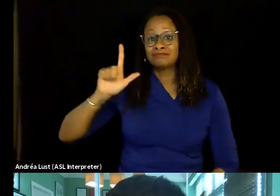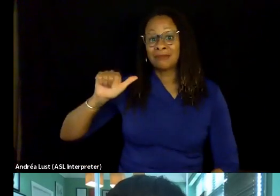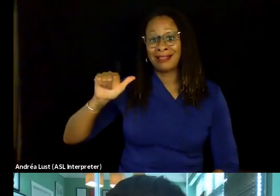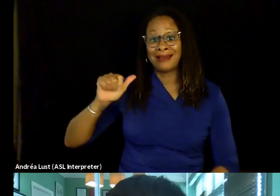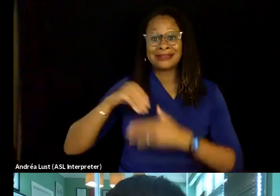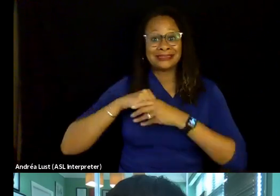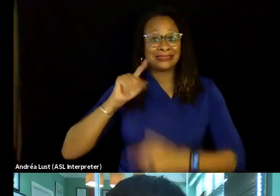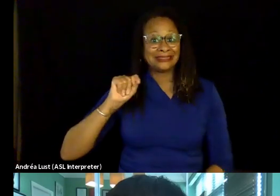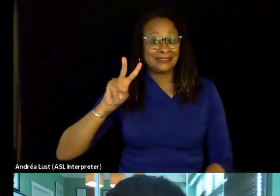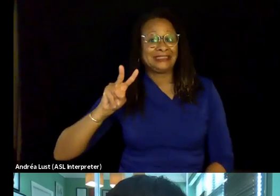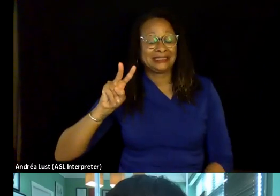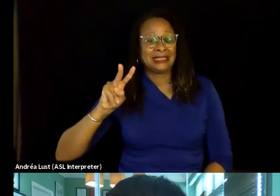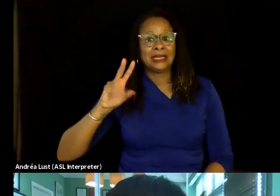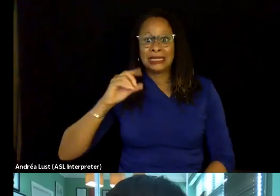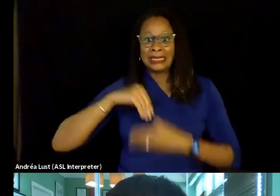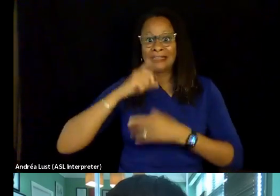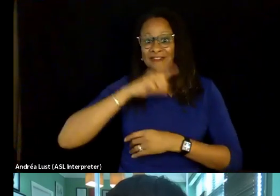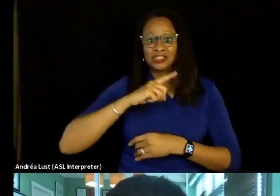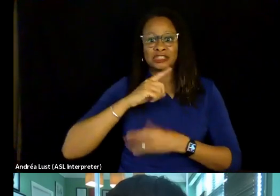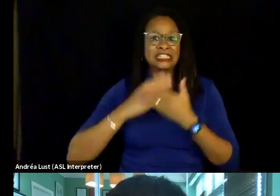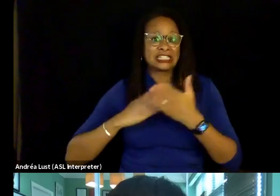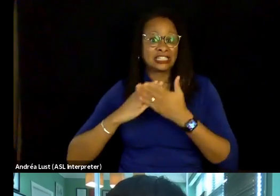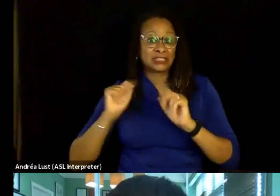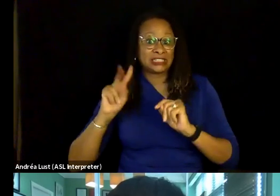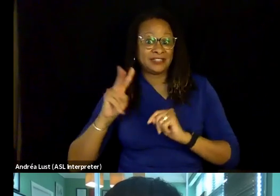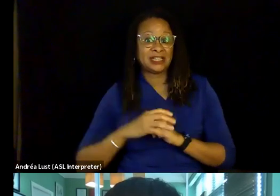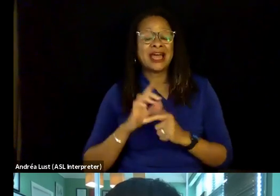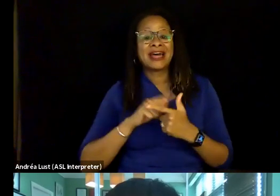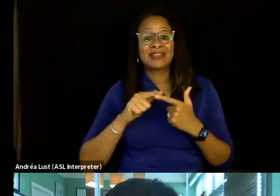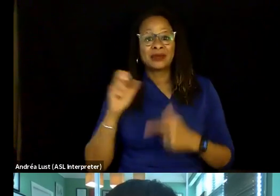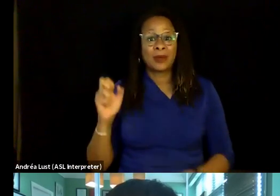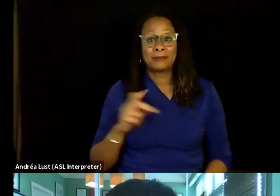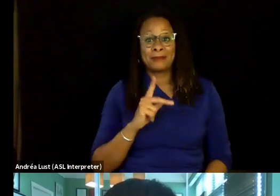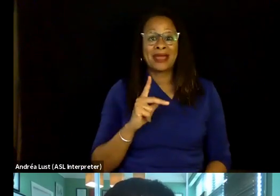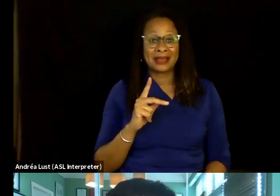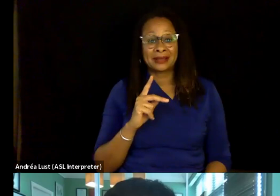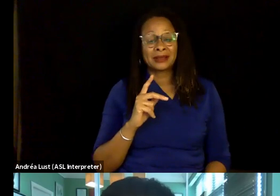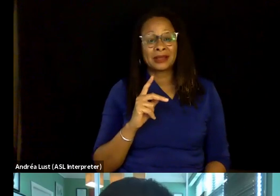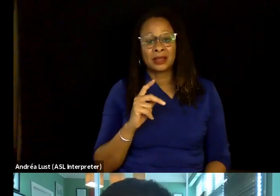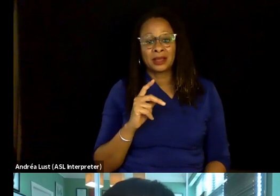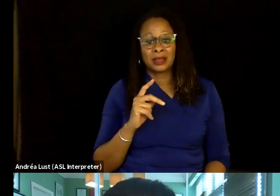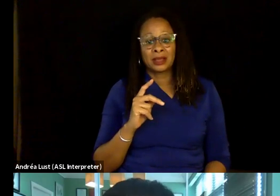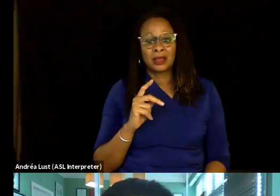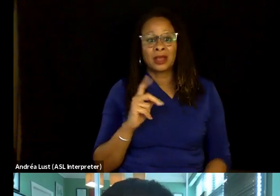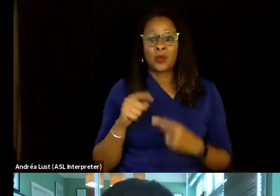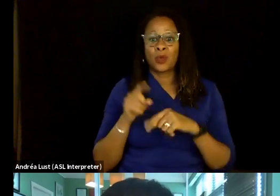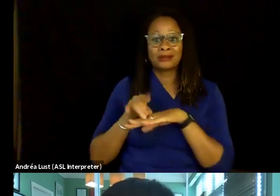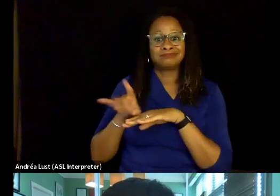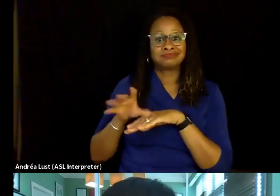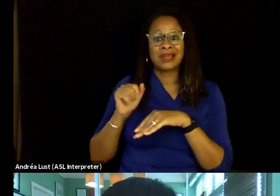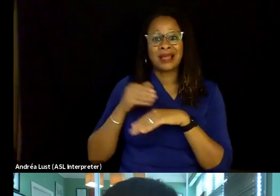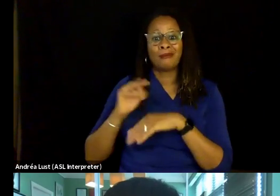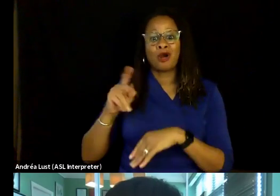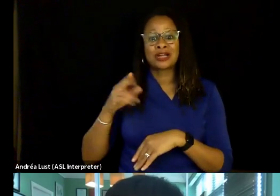television, in fiction, in series television. And then I went back when the Marcoses were booted out of the country after the People